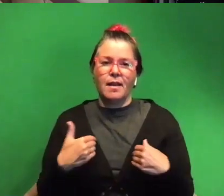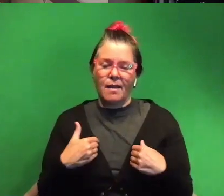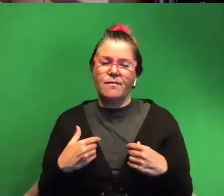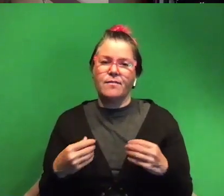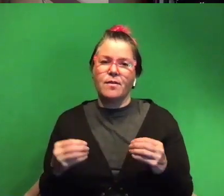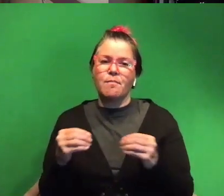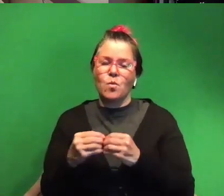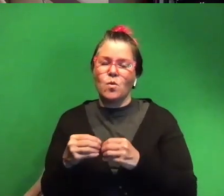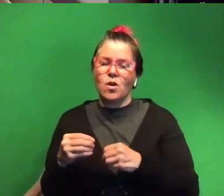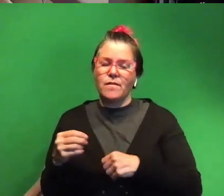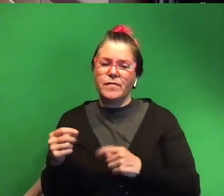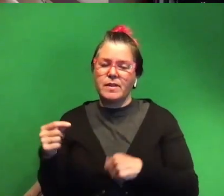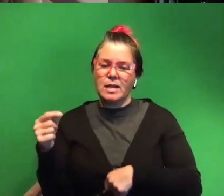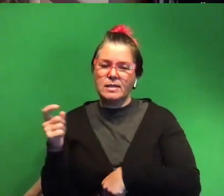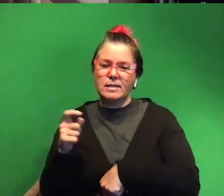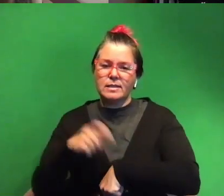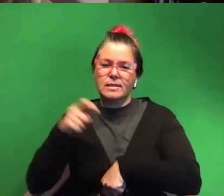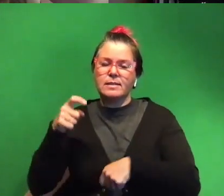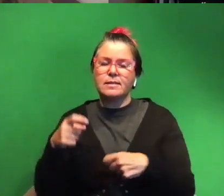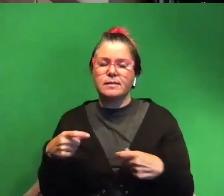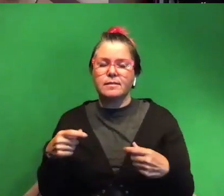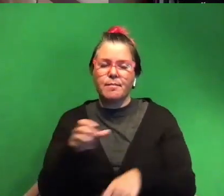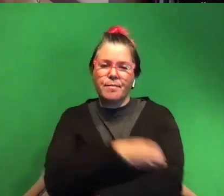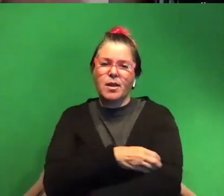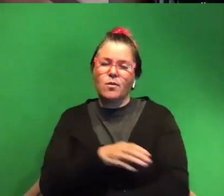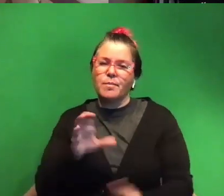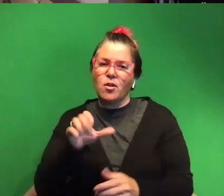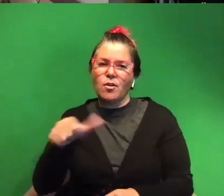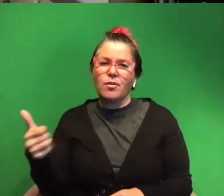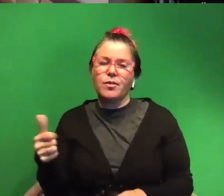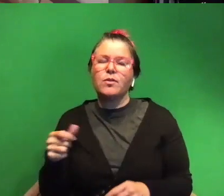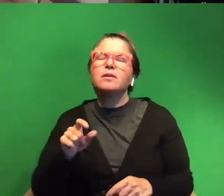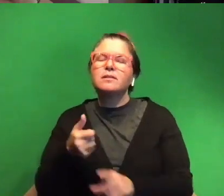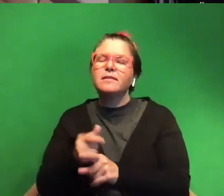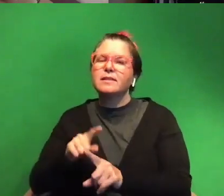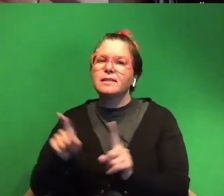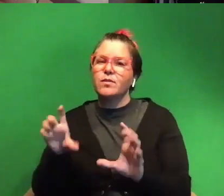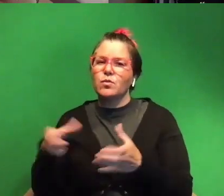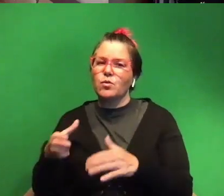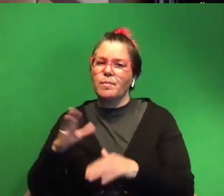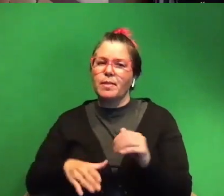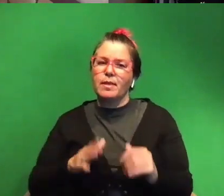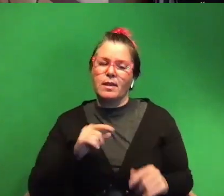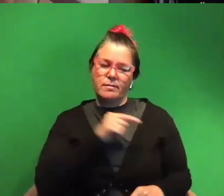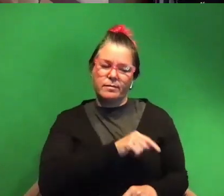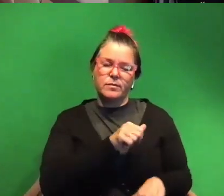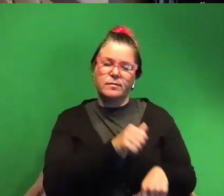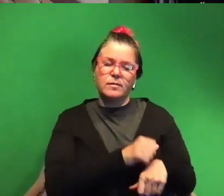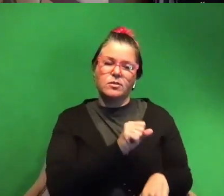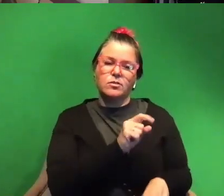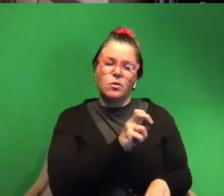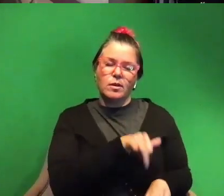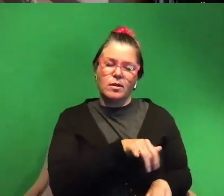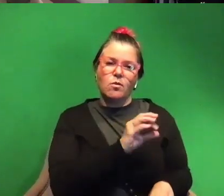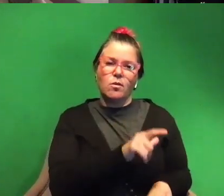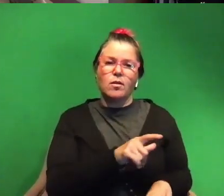more of a stinging power than a lot of these other corals do. They're actually of a different group than are these stony corals. So that has a